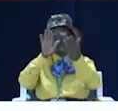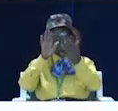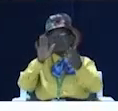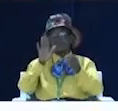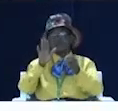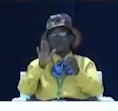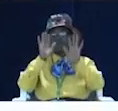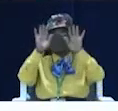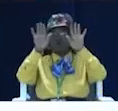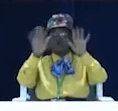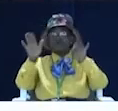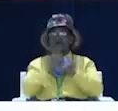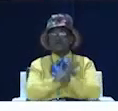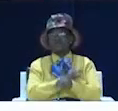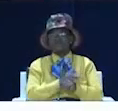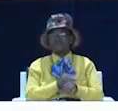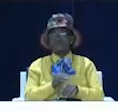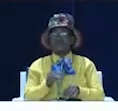the name